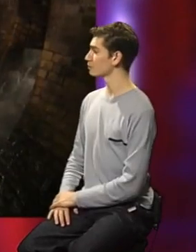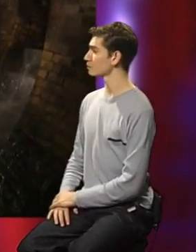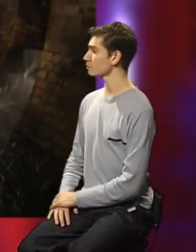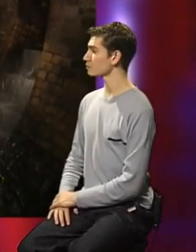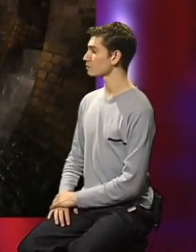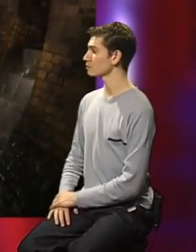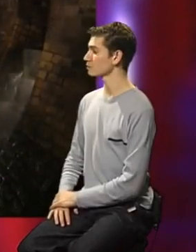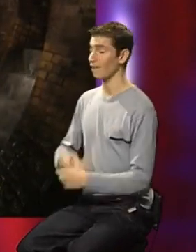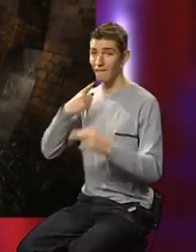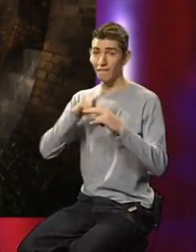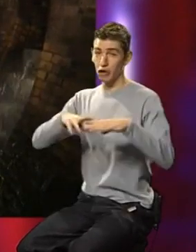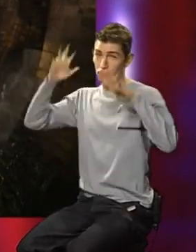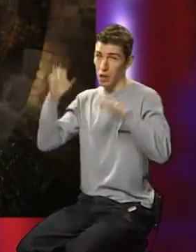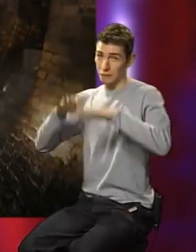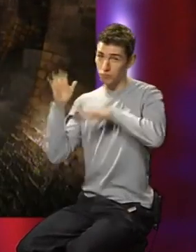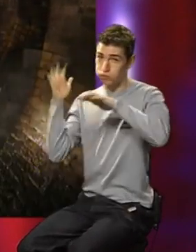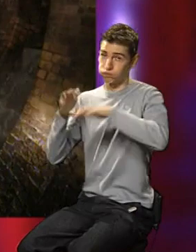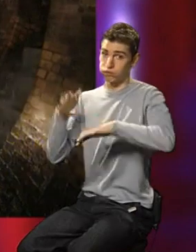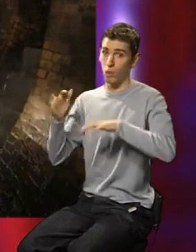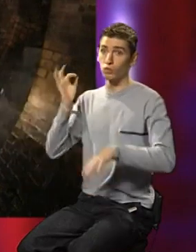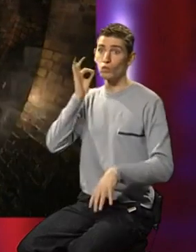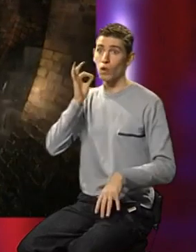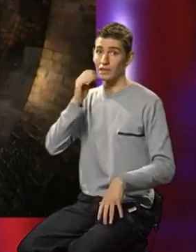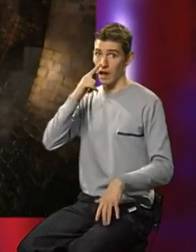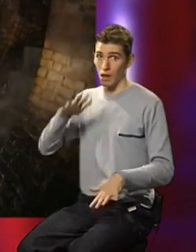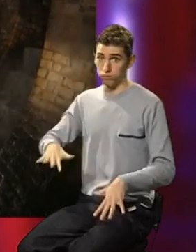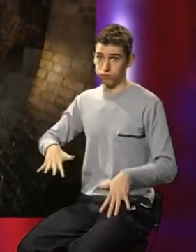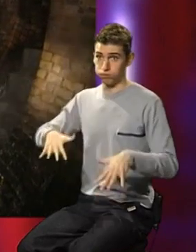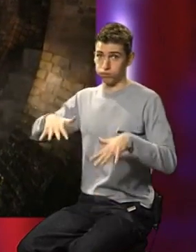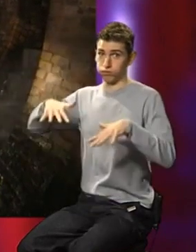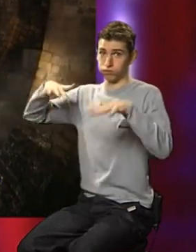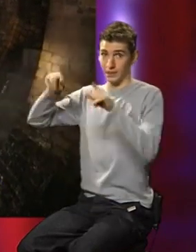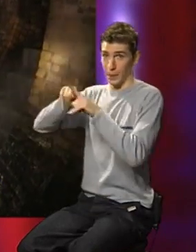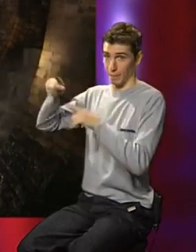If there was a rainstorm, the water could be this deep.